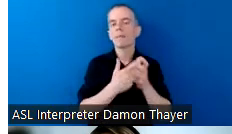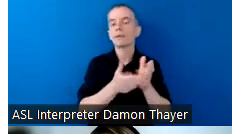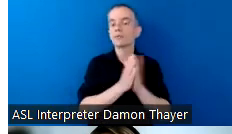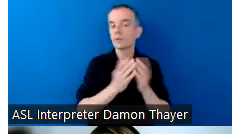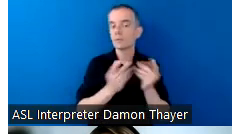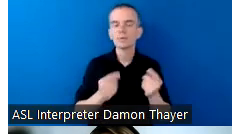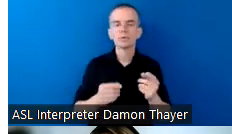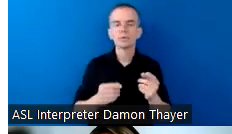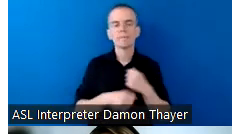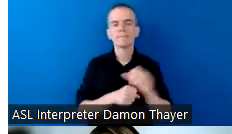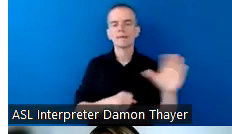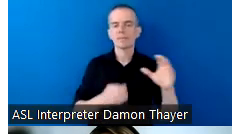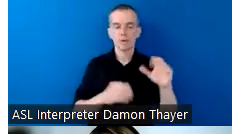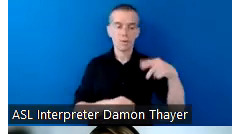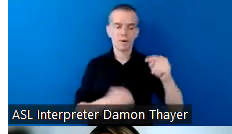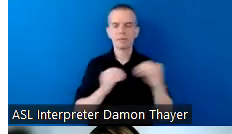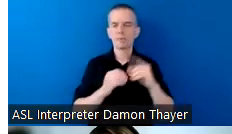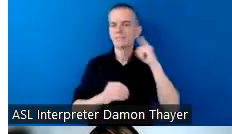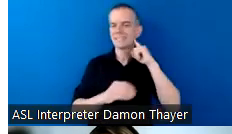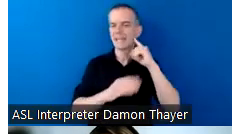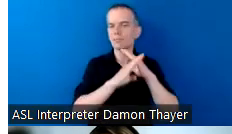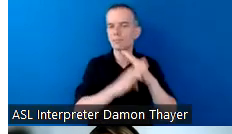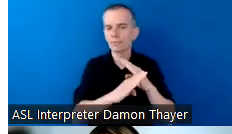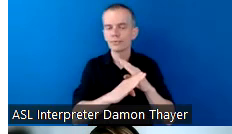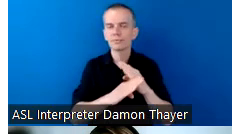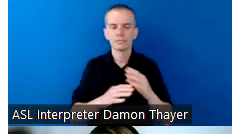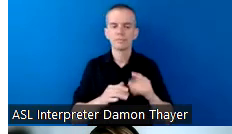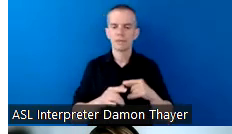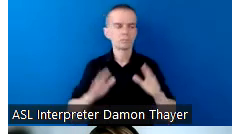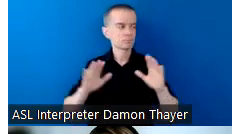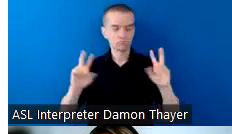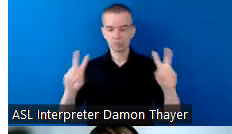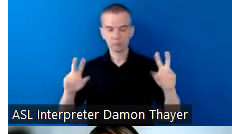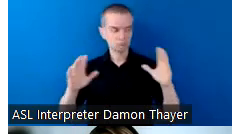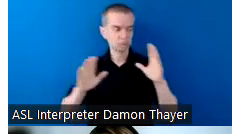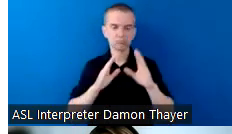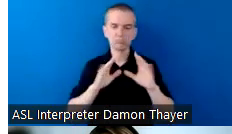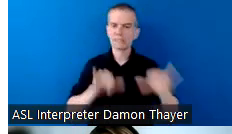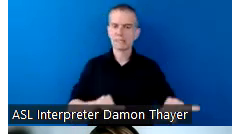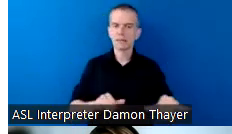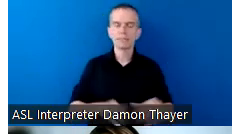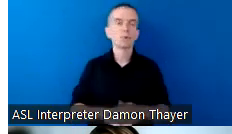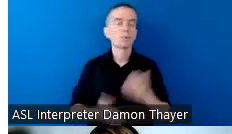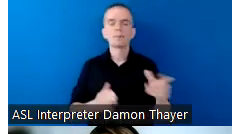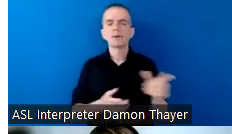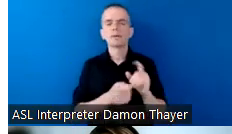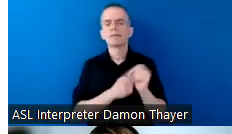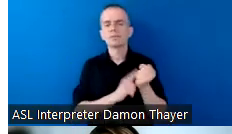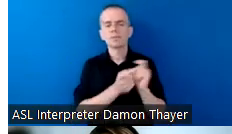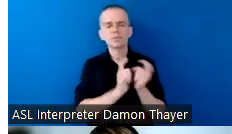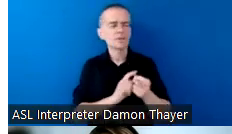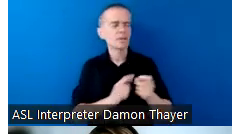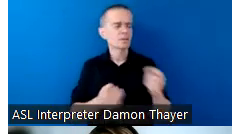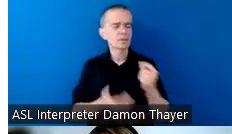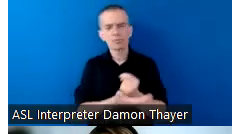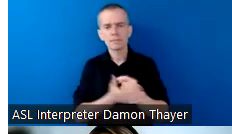their stable housing. Or maybe somebody's situation has changed and they've received some kind of treatment or help so that they